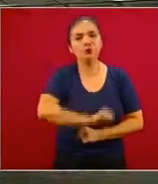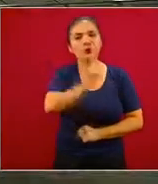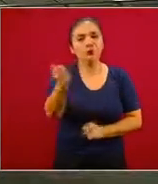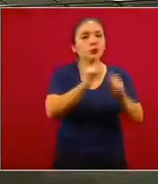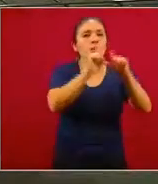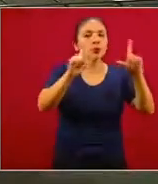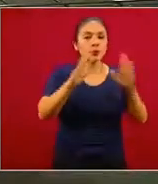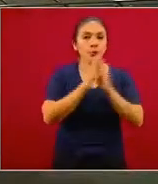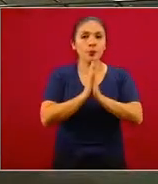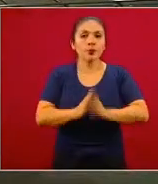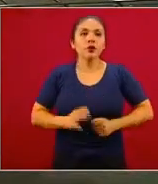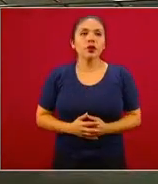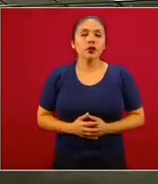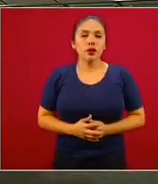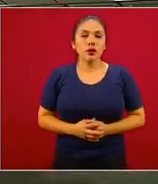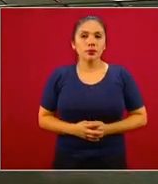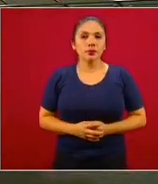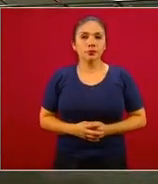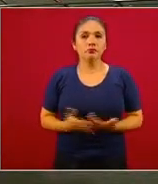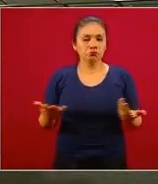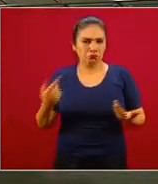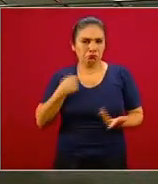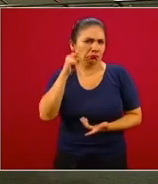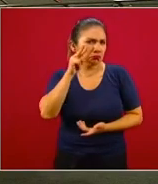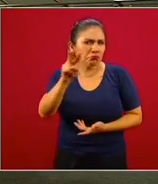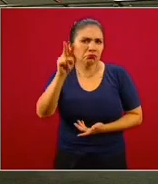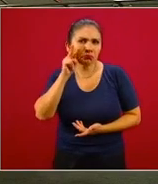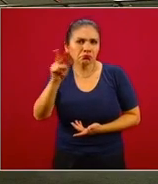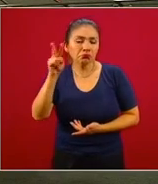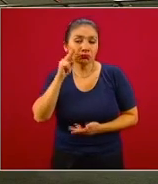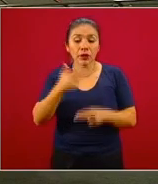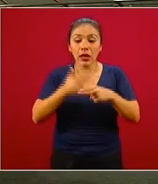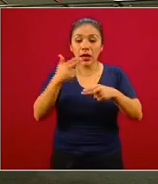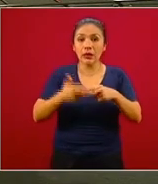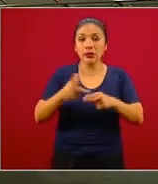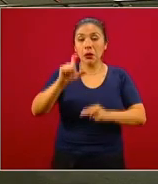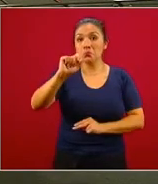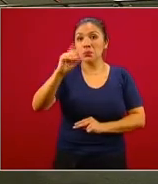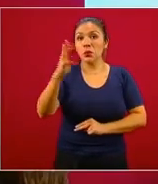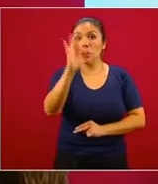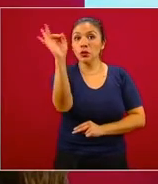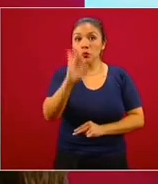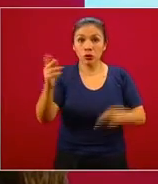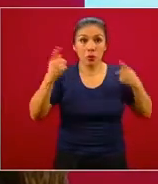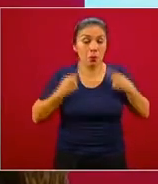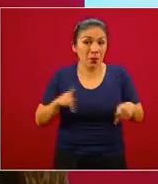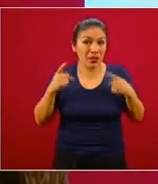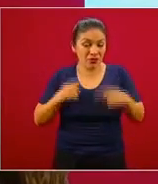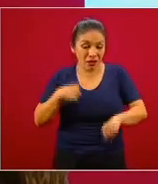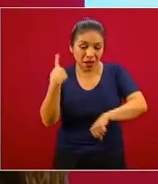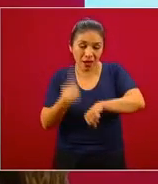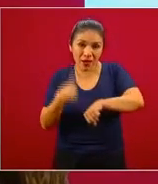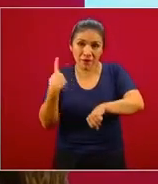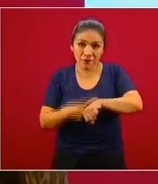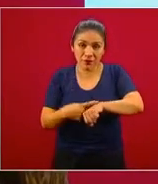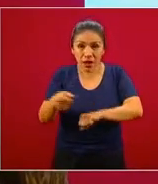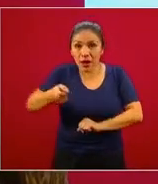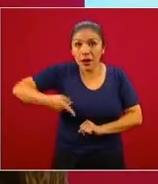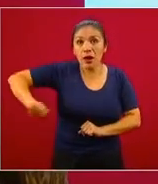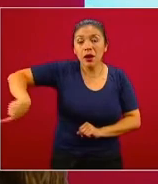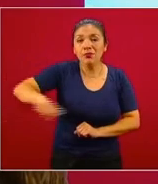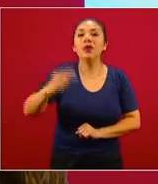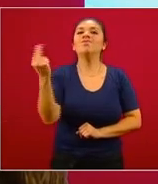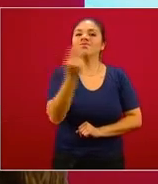don't develop a more severe version of COVID. We've seen that up to 24% of patients